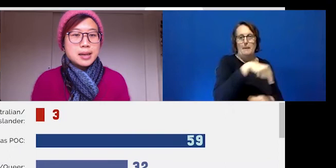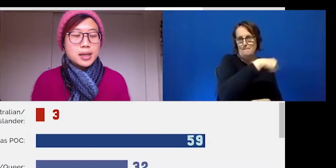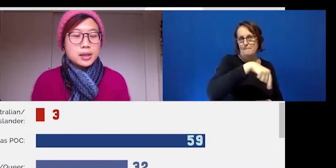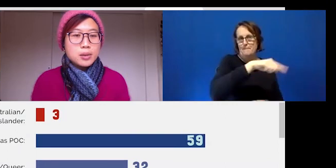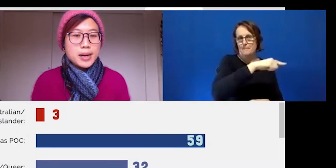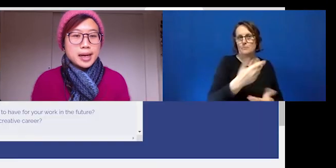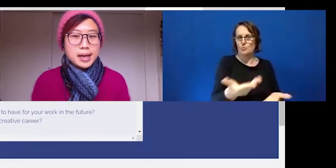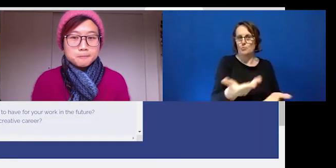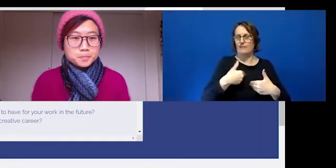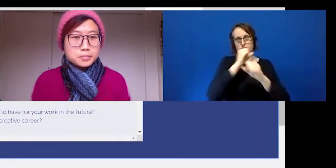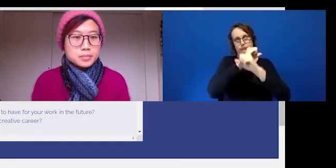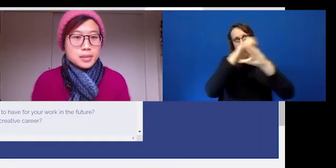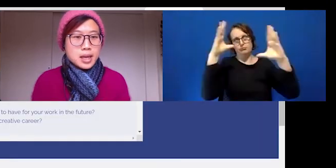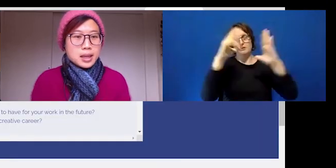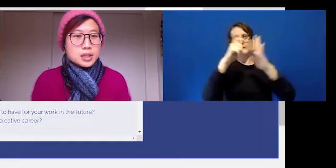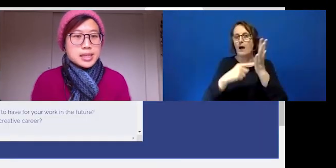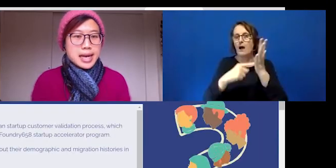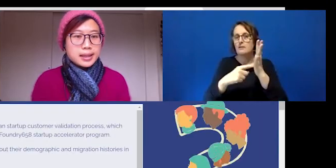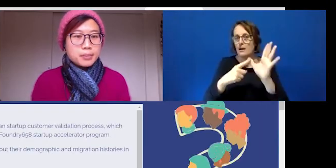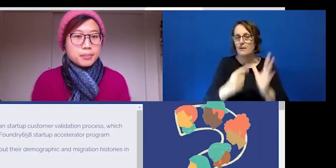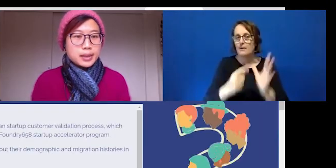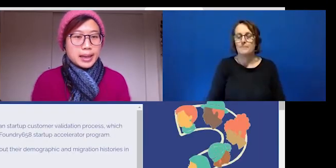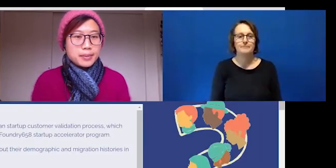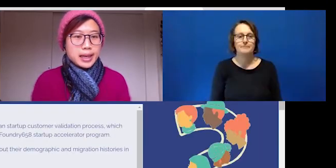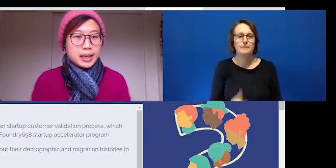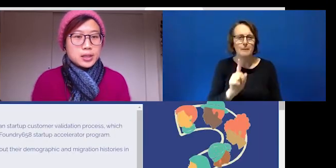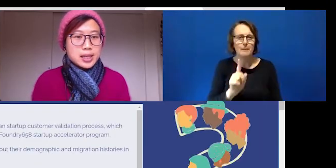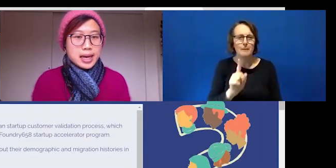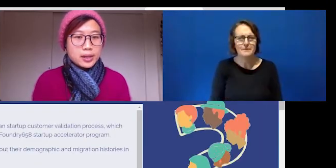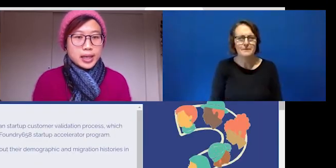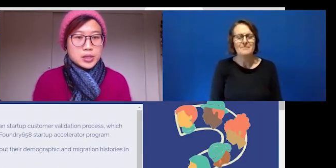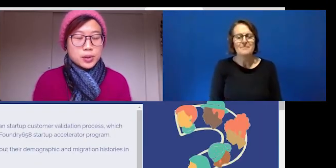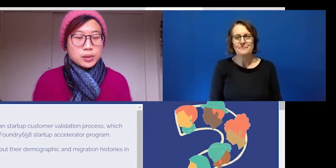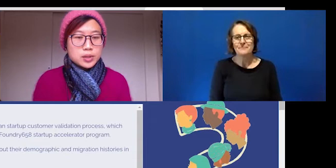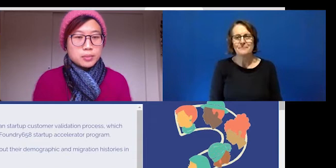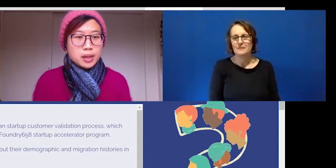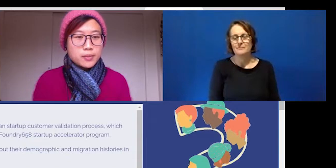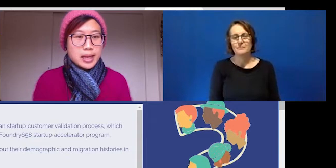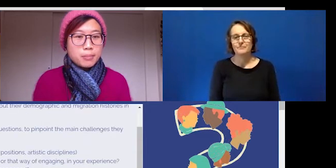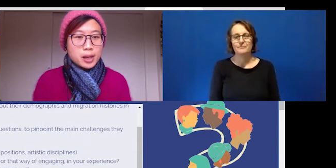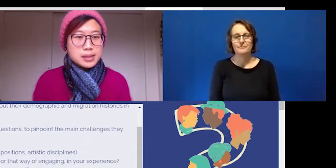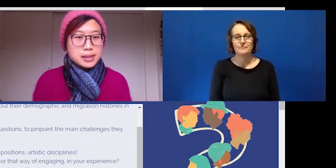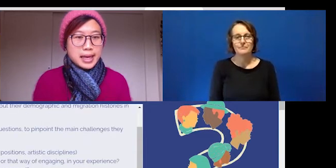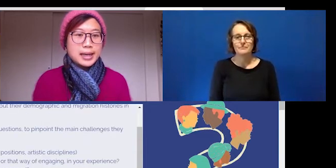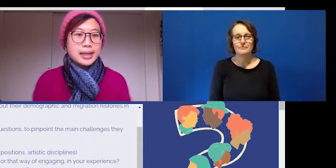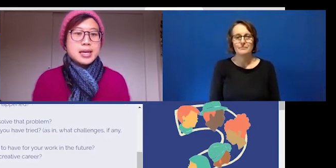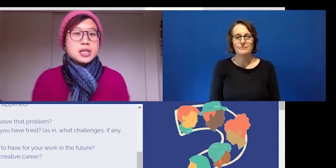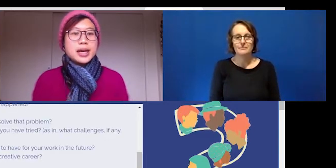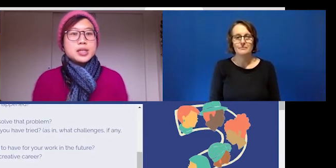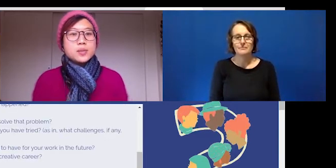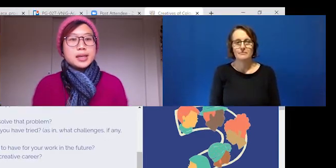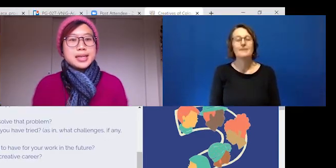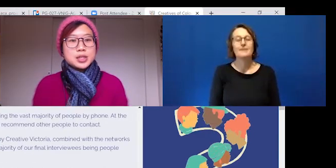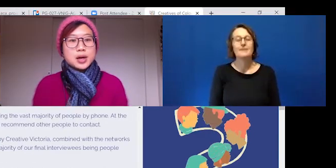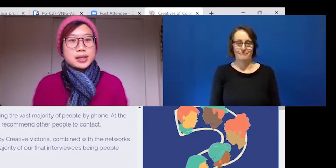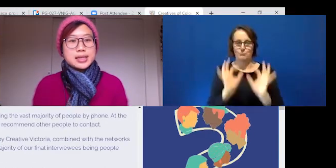Francis, go back up. Just at the, yeah, you see how you can scroll to the bottom of that box? Yeah. So I